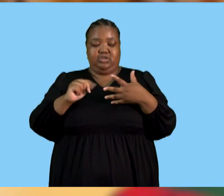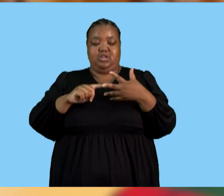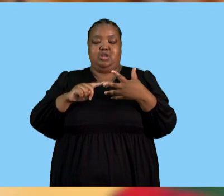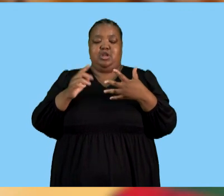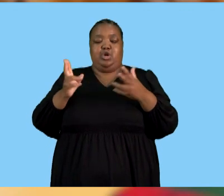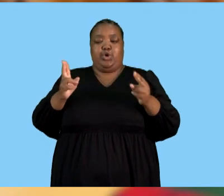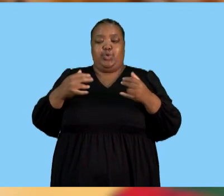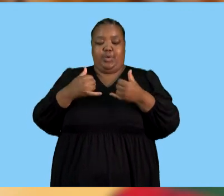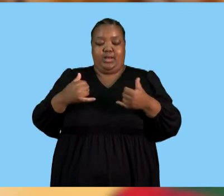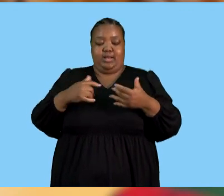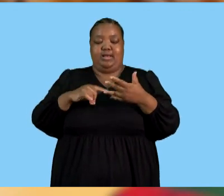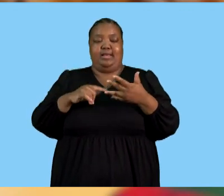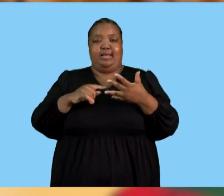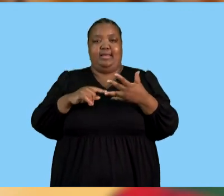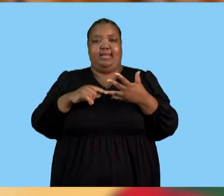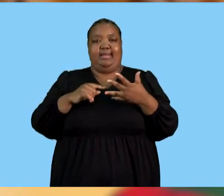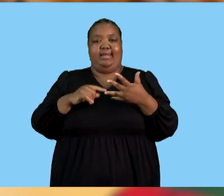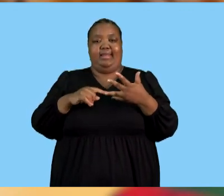ray diagram of reflection.